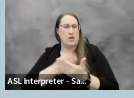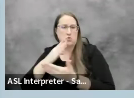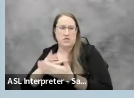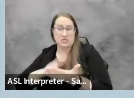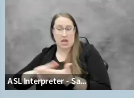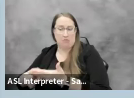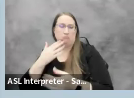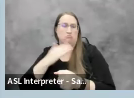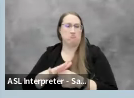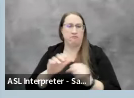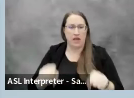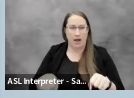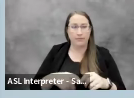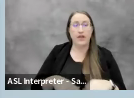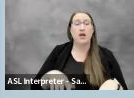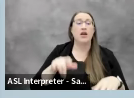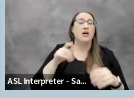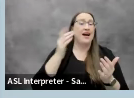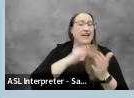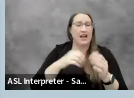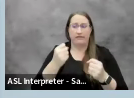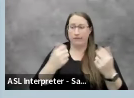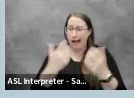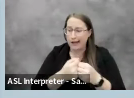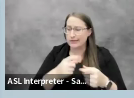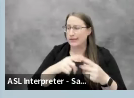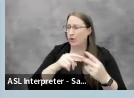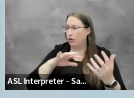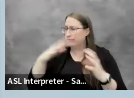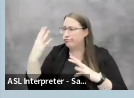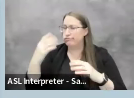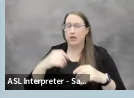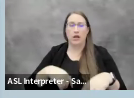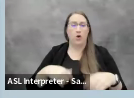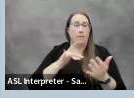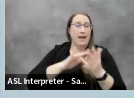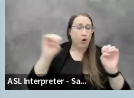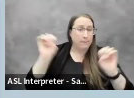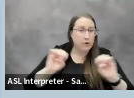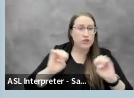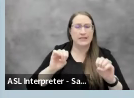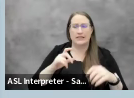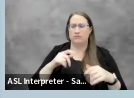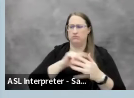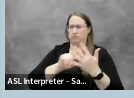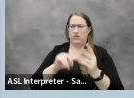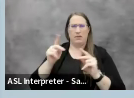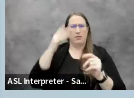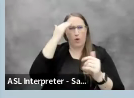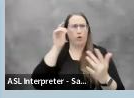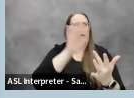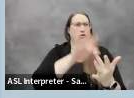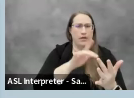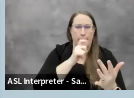to take place, there is not a scramble and the physicians would know who to contact if they needed authority to do